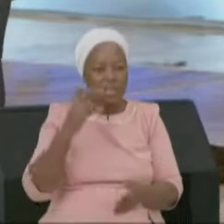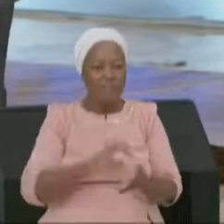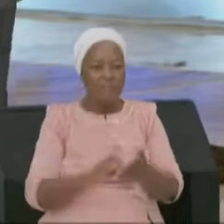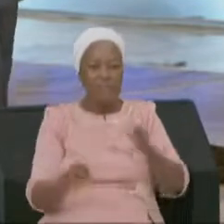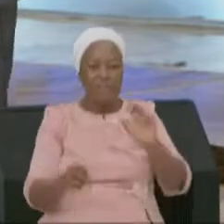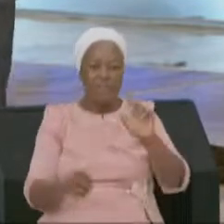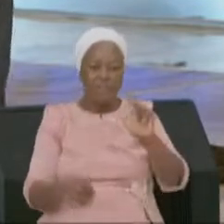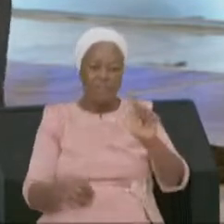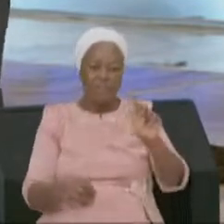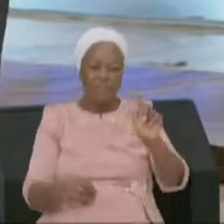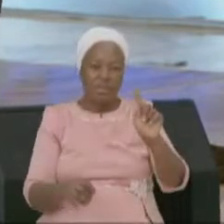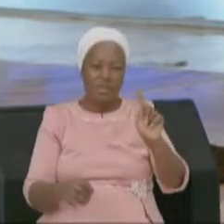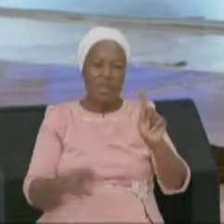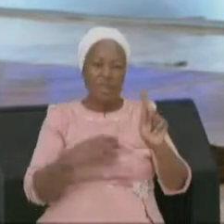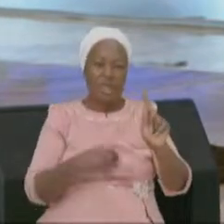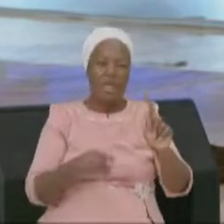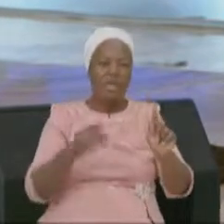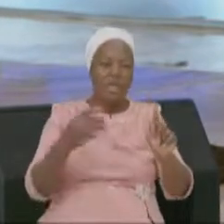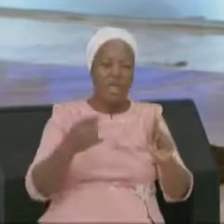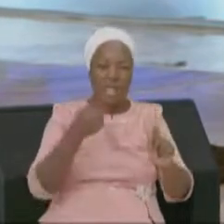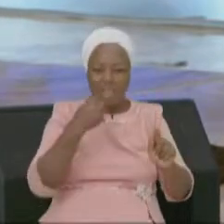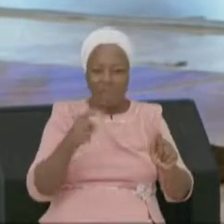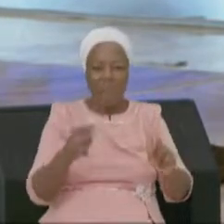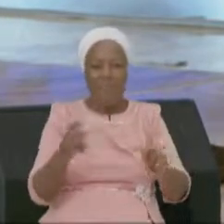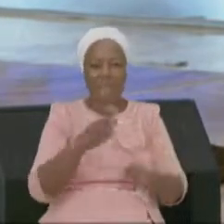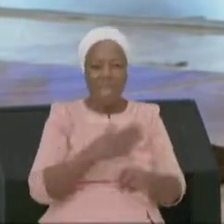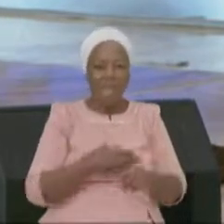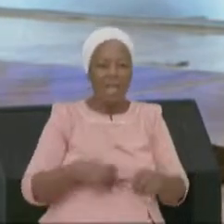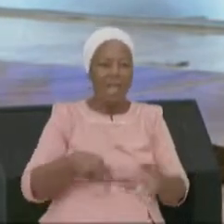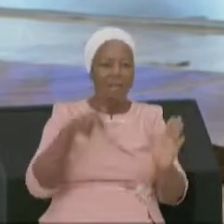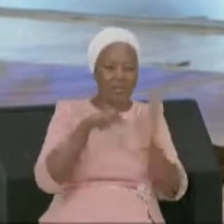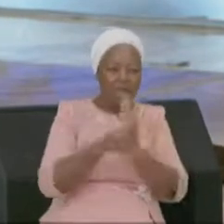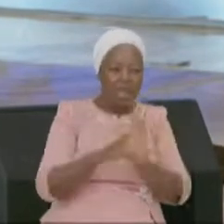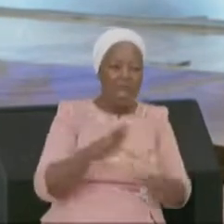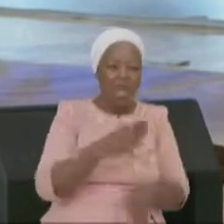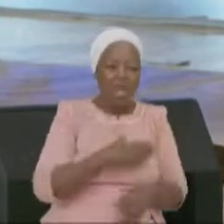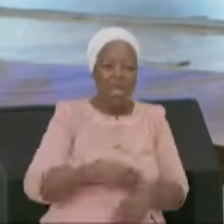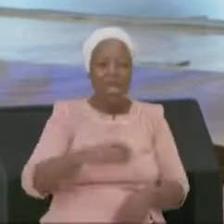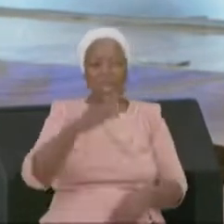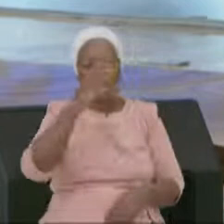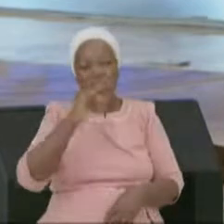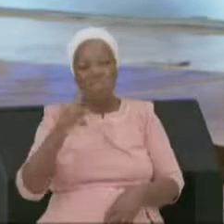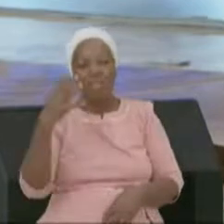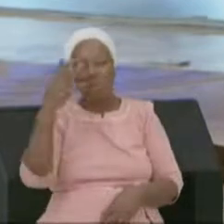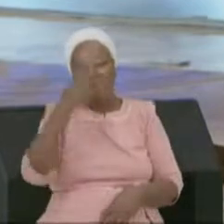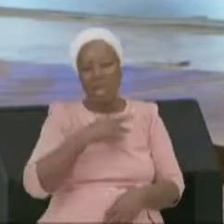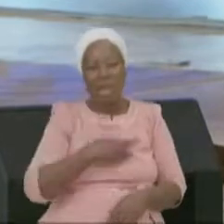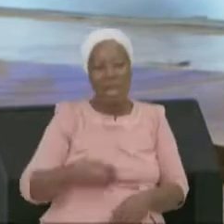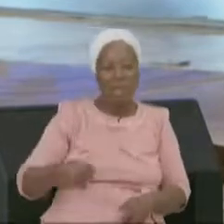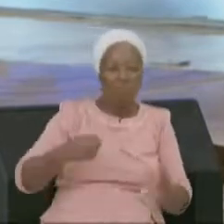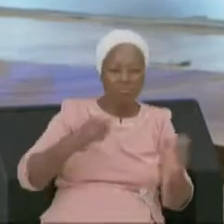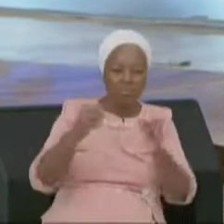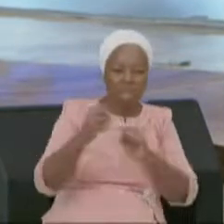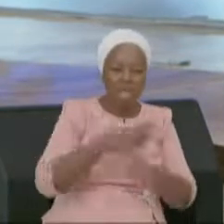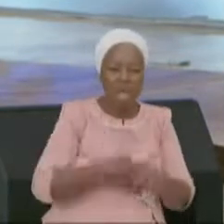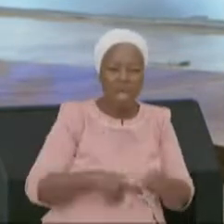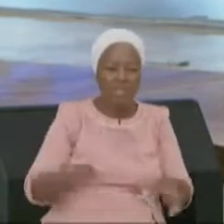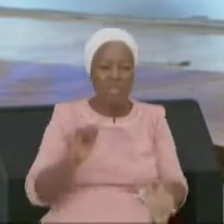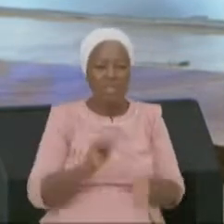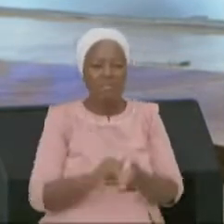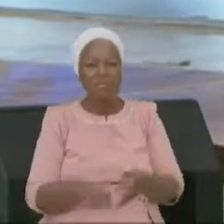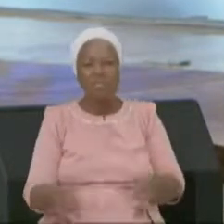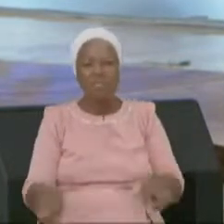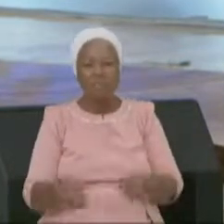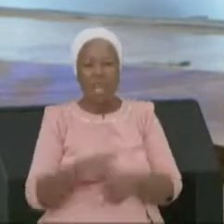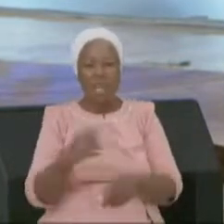and envies and murders and drunkenness and revelings and such like. Such like,